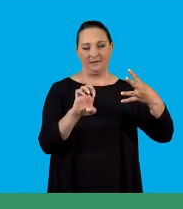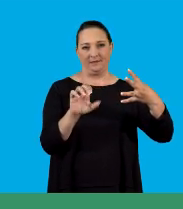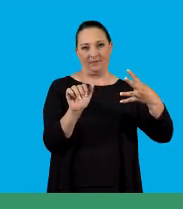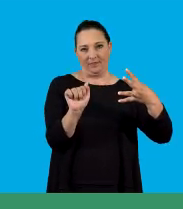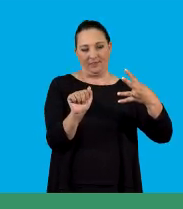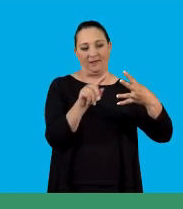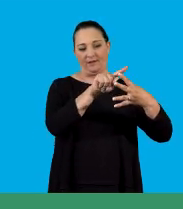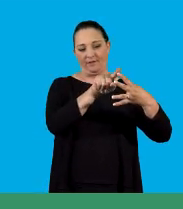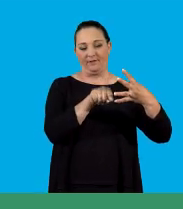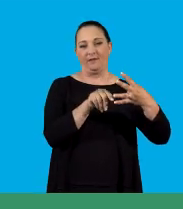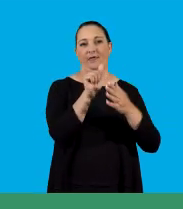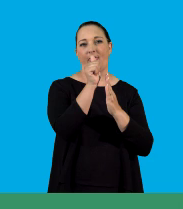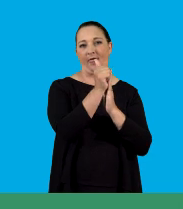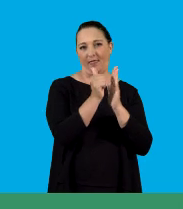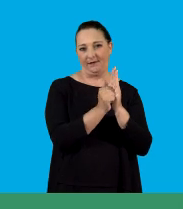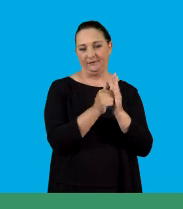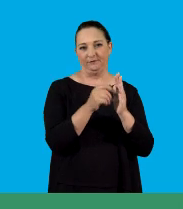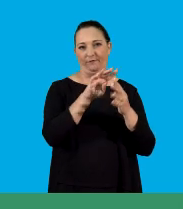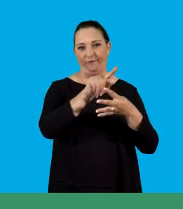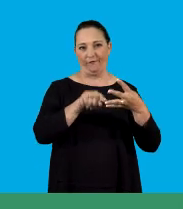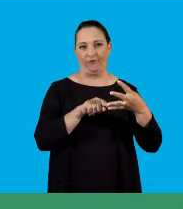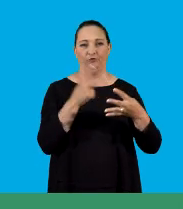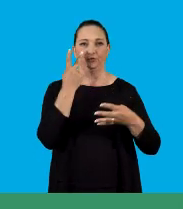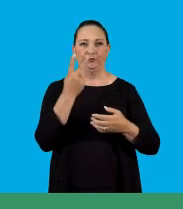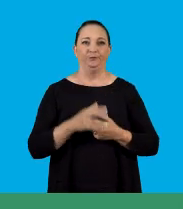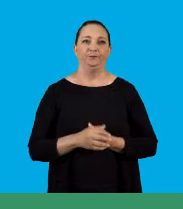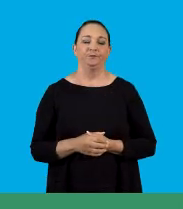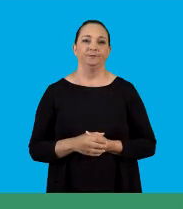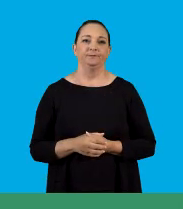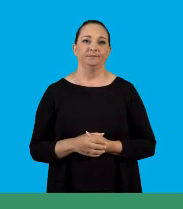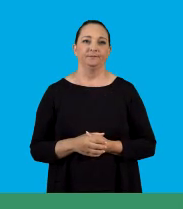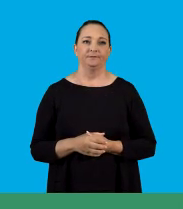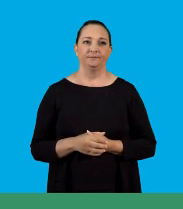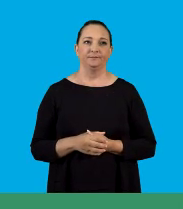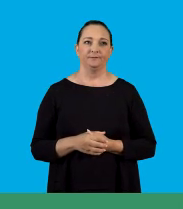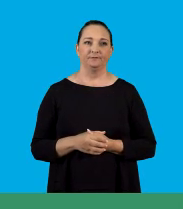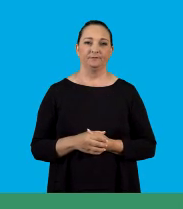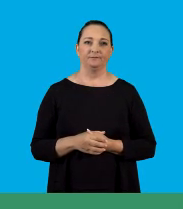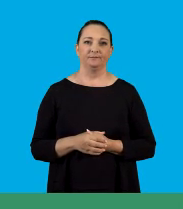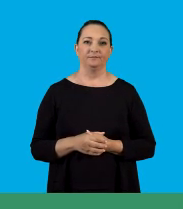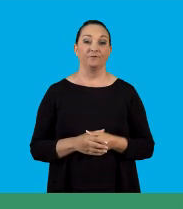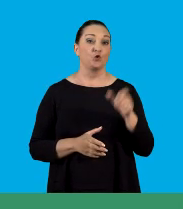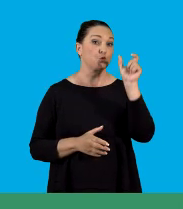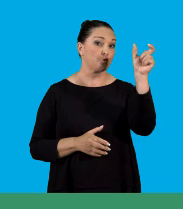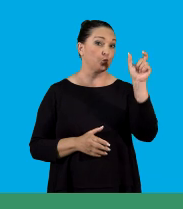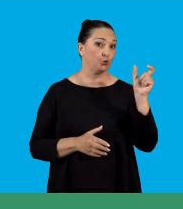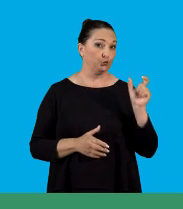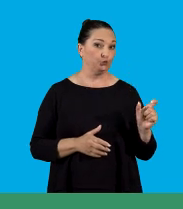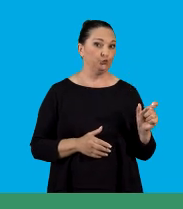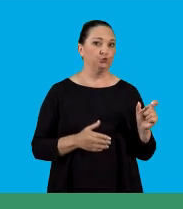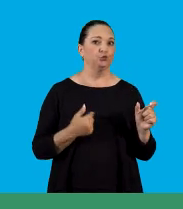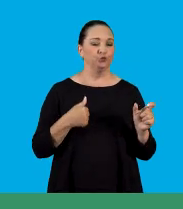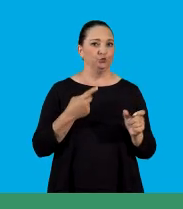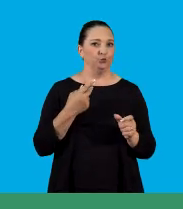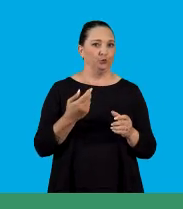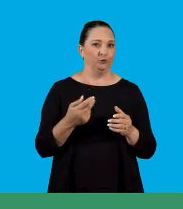Conditions of Employment Act. We looked at the implications of all those legislations. All right, these are the words that we came across